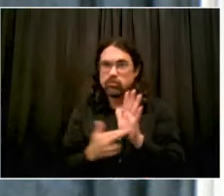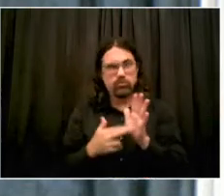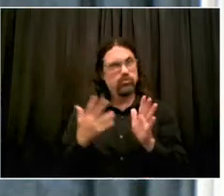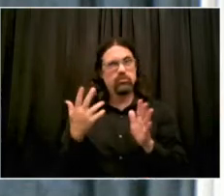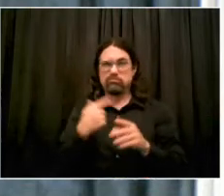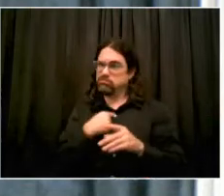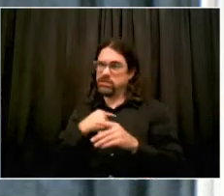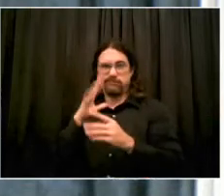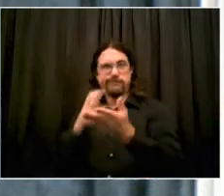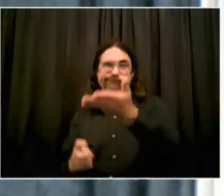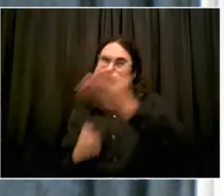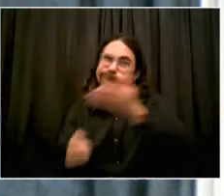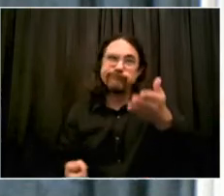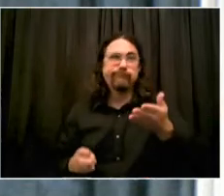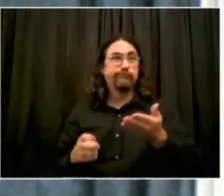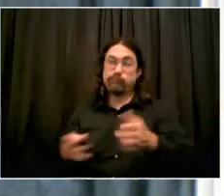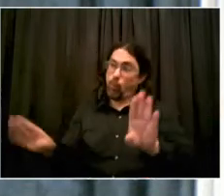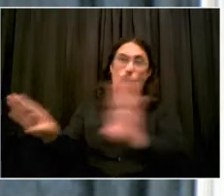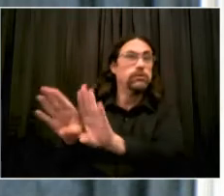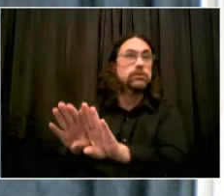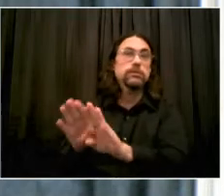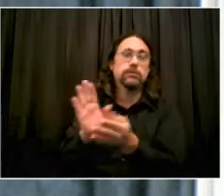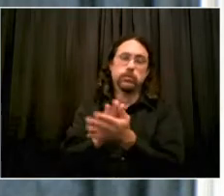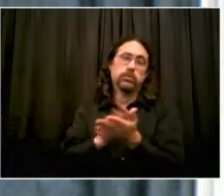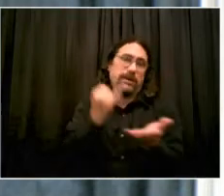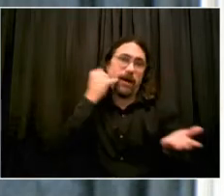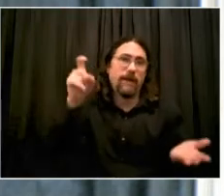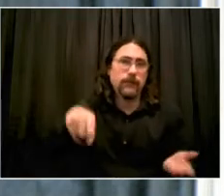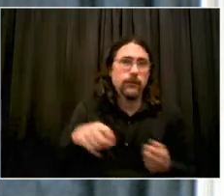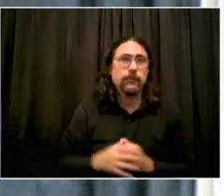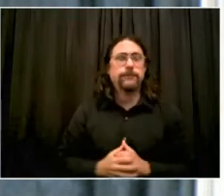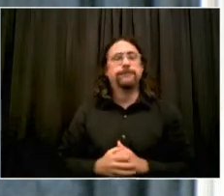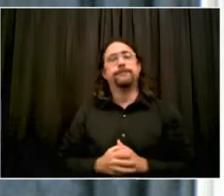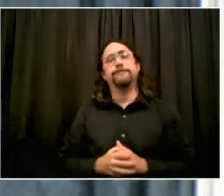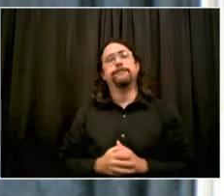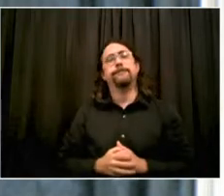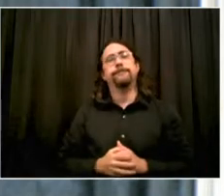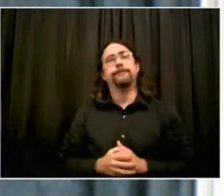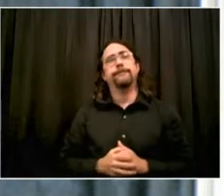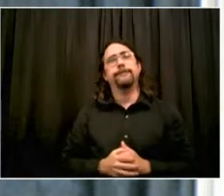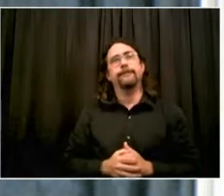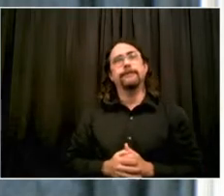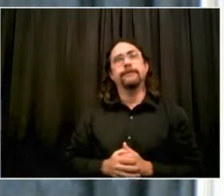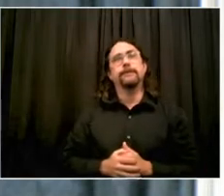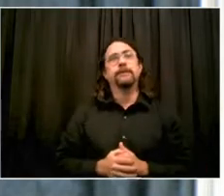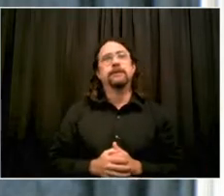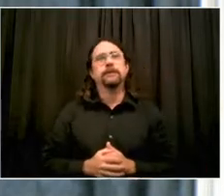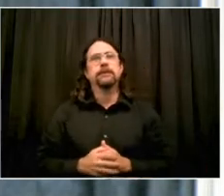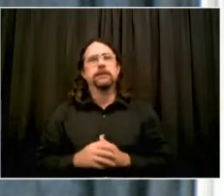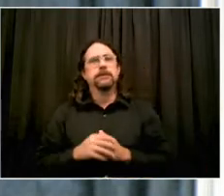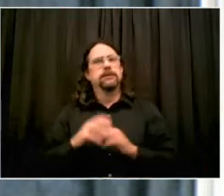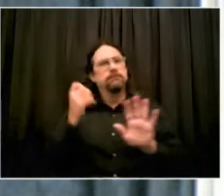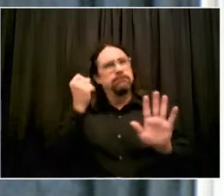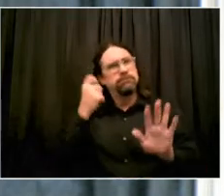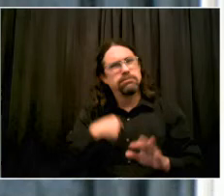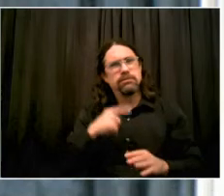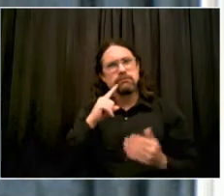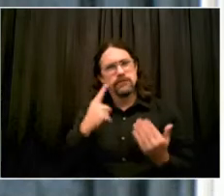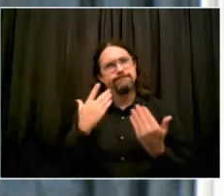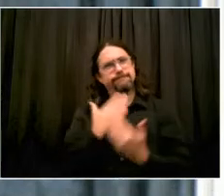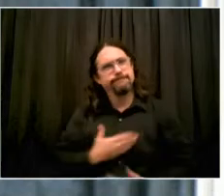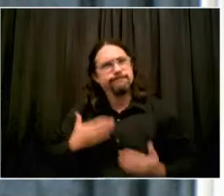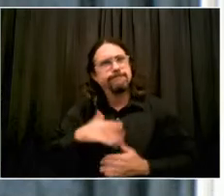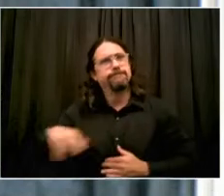for what they have done to ensure that people have the facts when it comes to COVID-19. This is so important for us all to